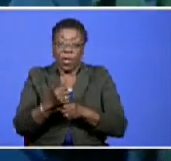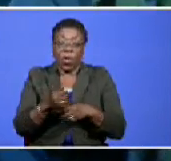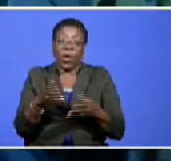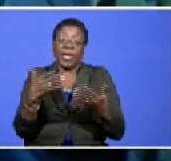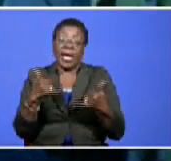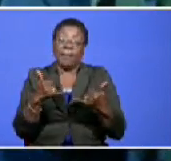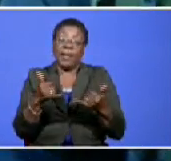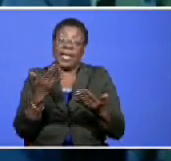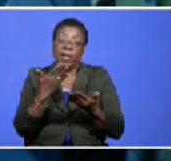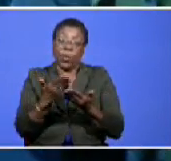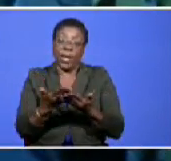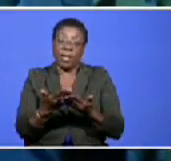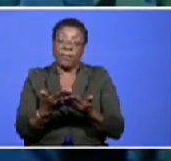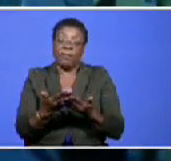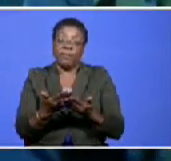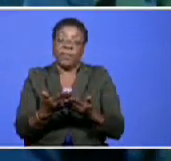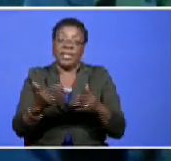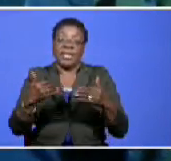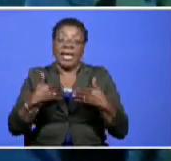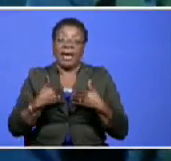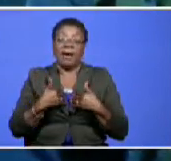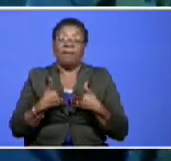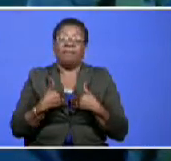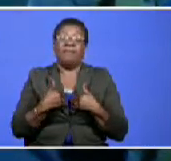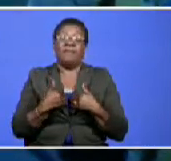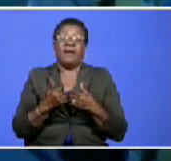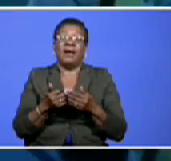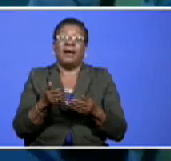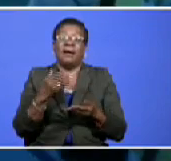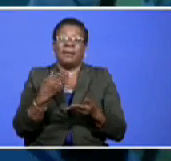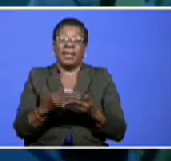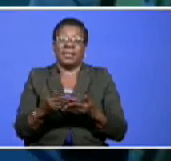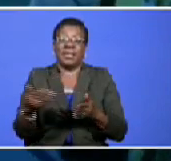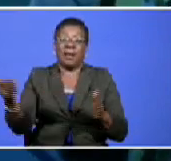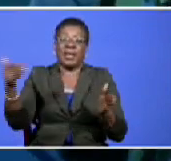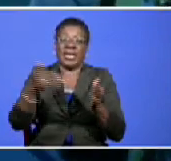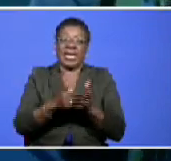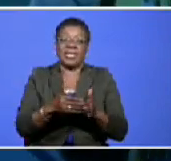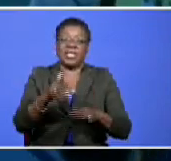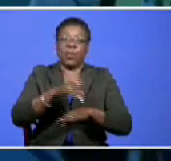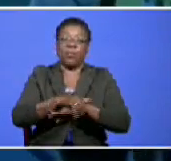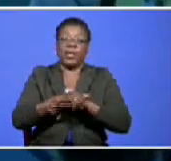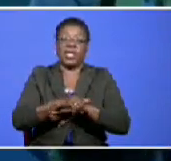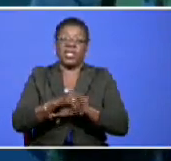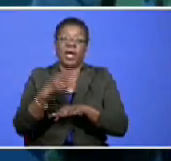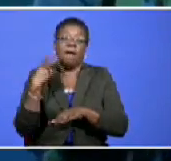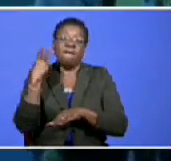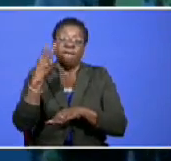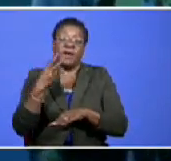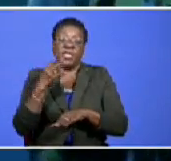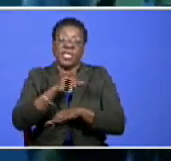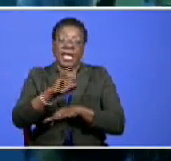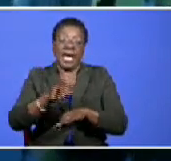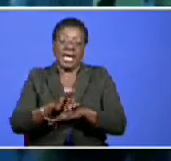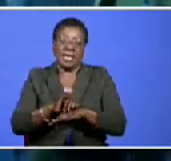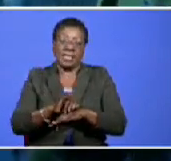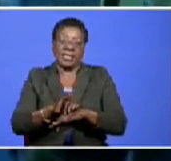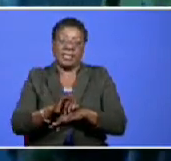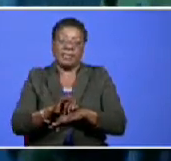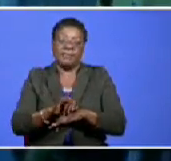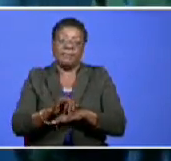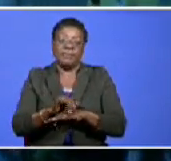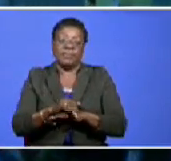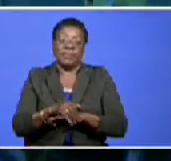Group C. So we can tell you they have the next matchup to come against the British Virgin Islands. The British Virgin Islands going down to Bonaire last